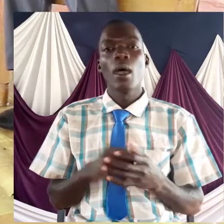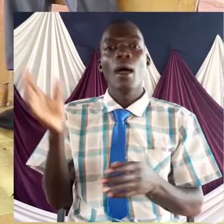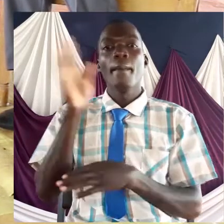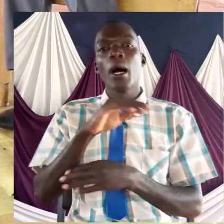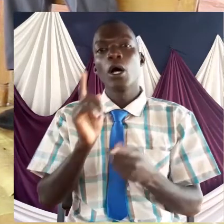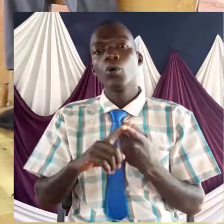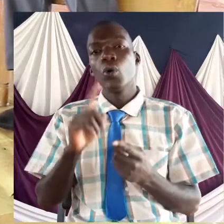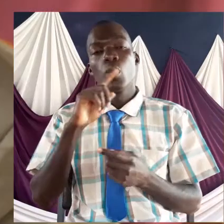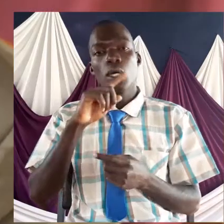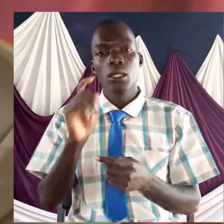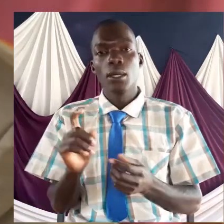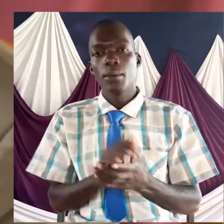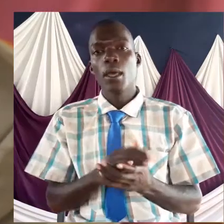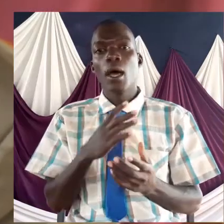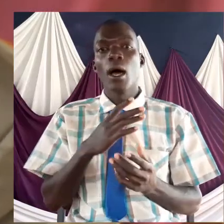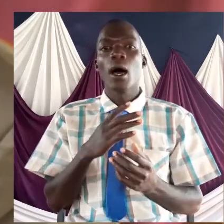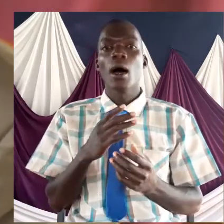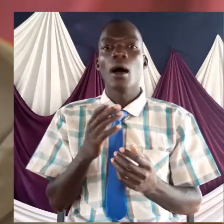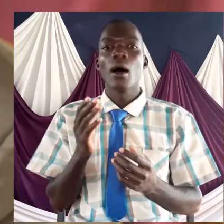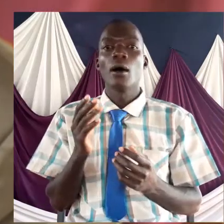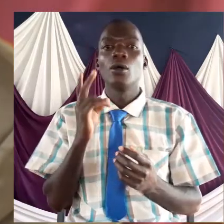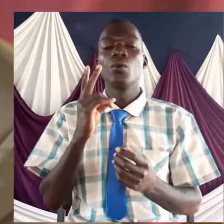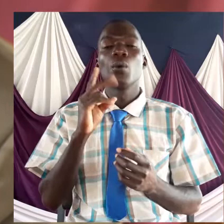key text. Unto